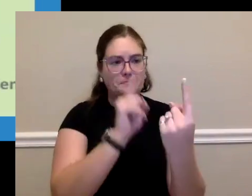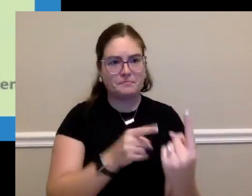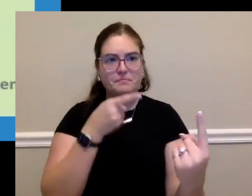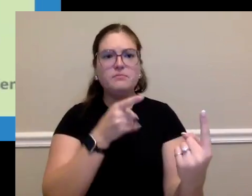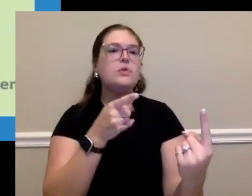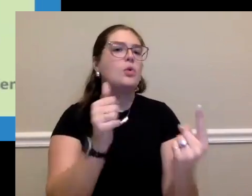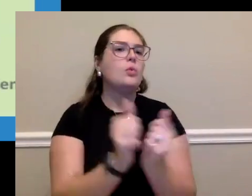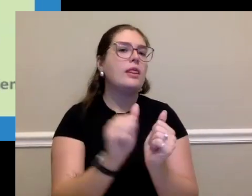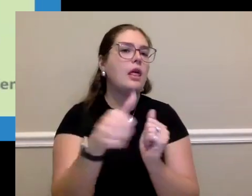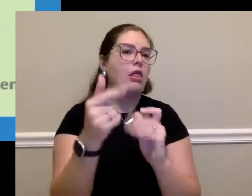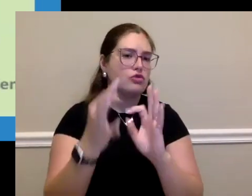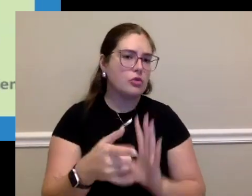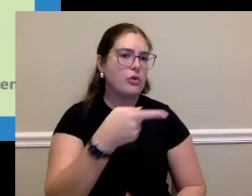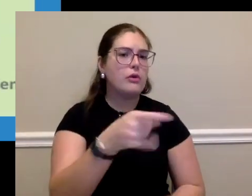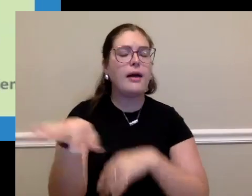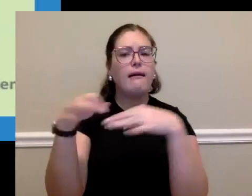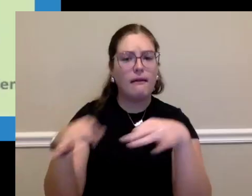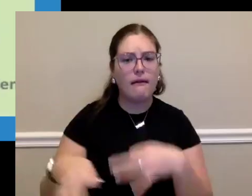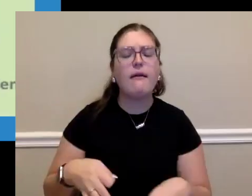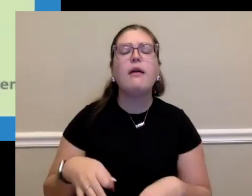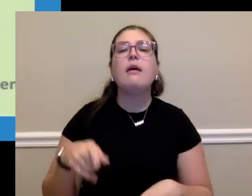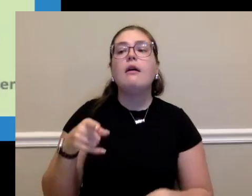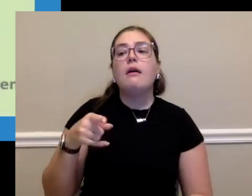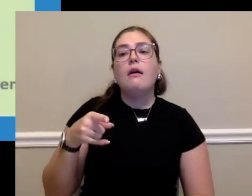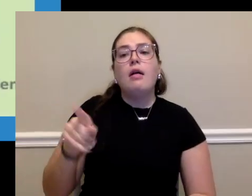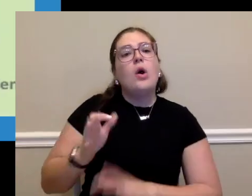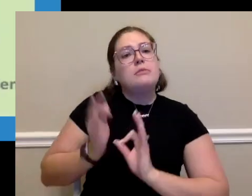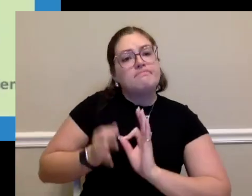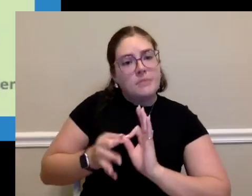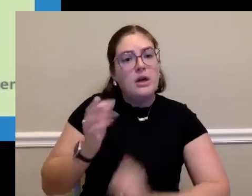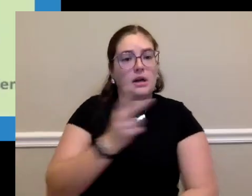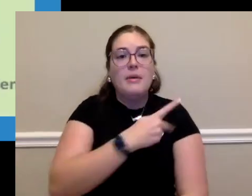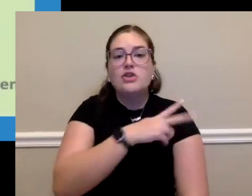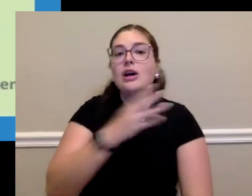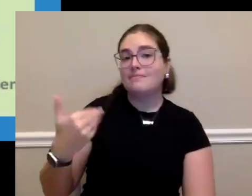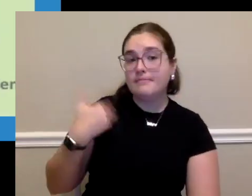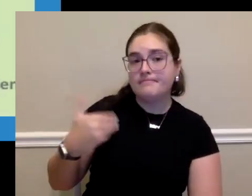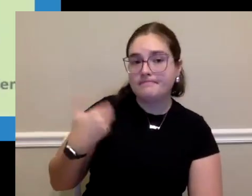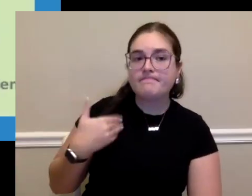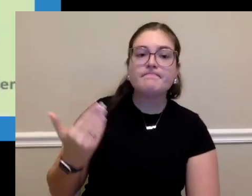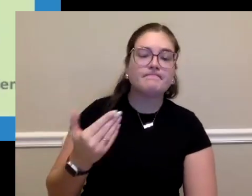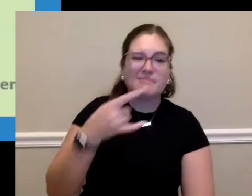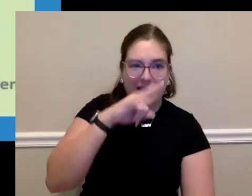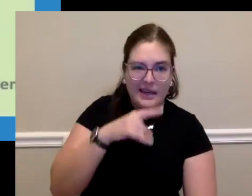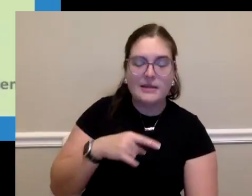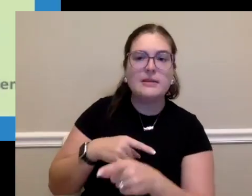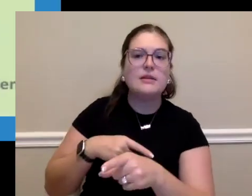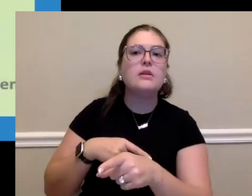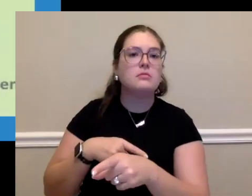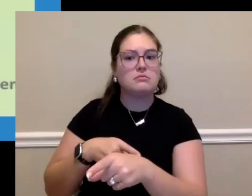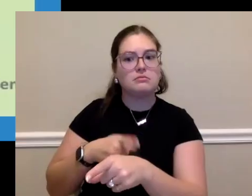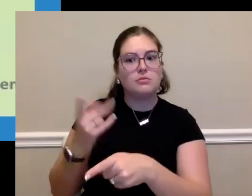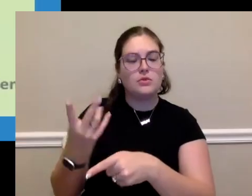session where the patient, pediatric patient, was